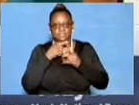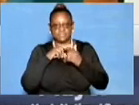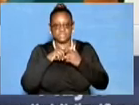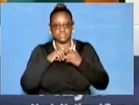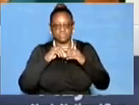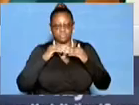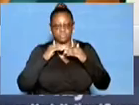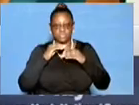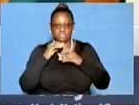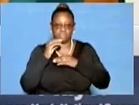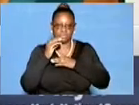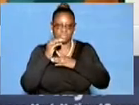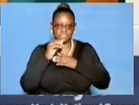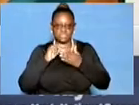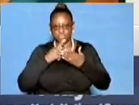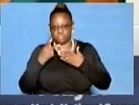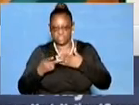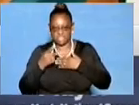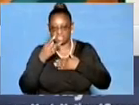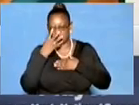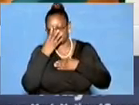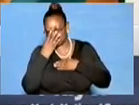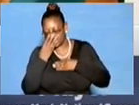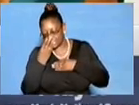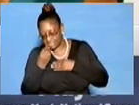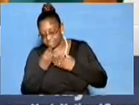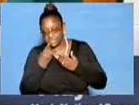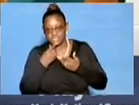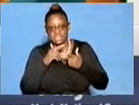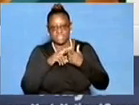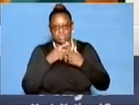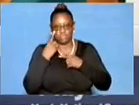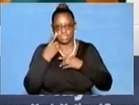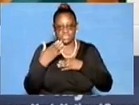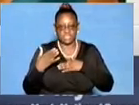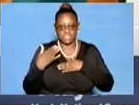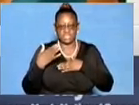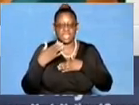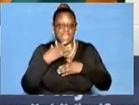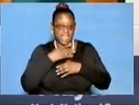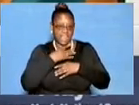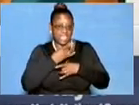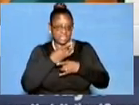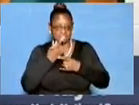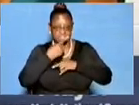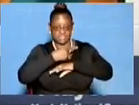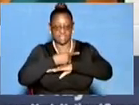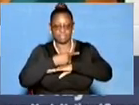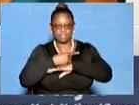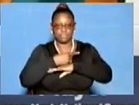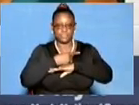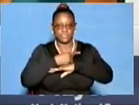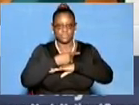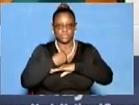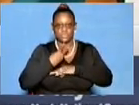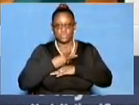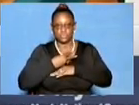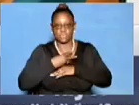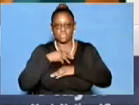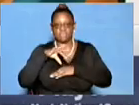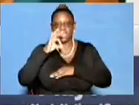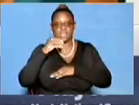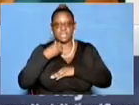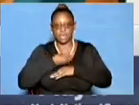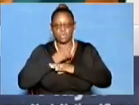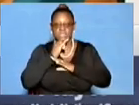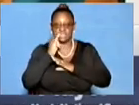and allowed a few mistakes happen and a few goals to go in. But one of the main things I like today happened today is that we found our identity. Like